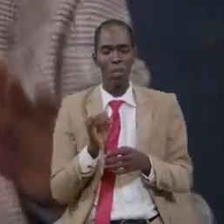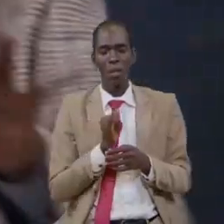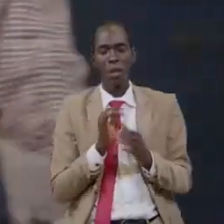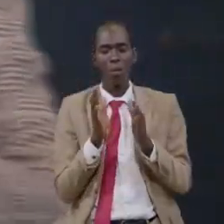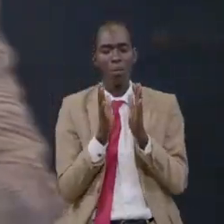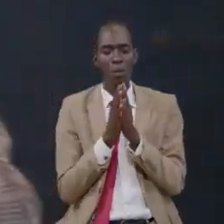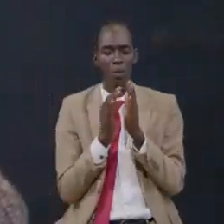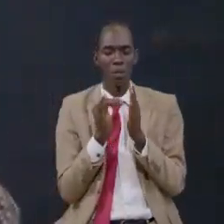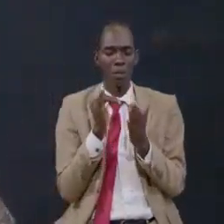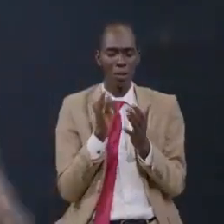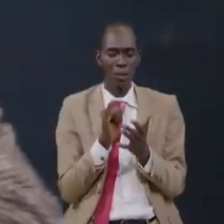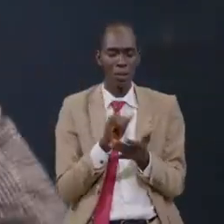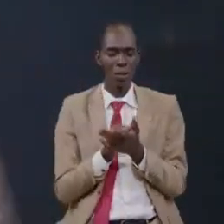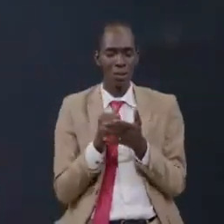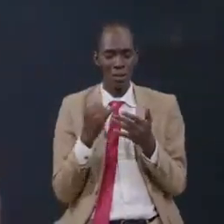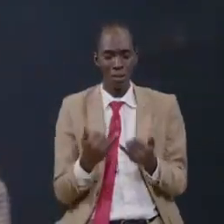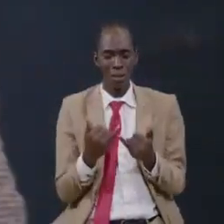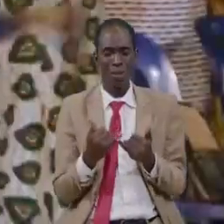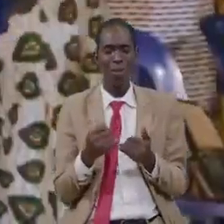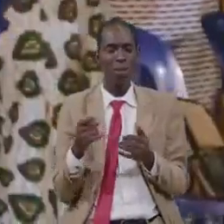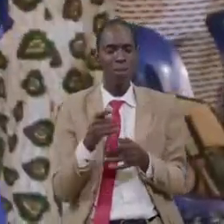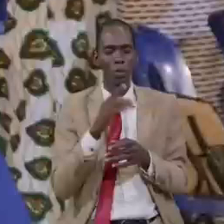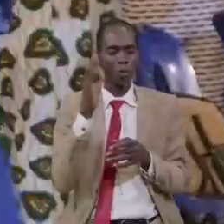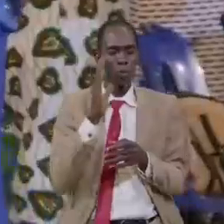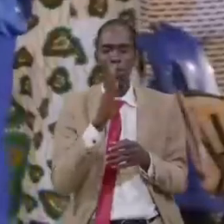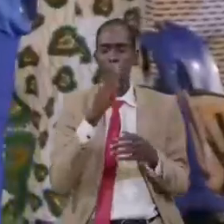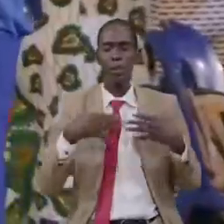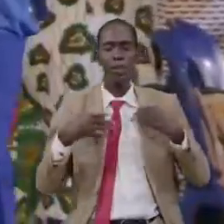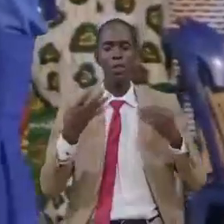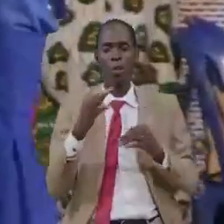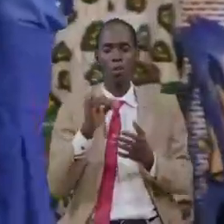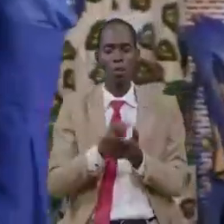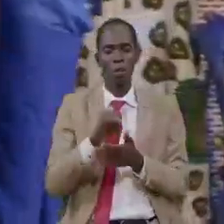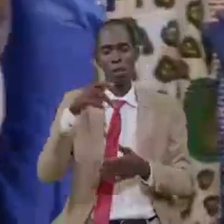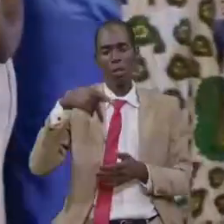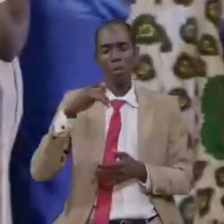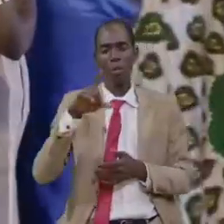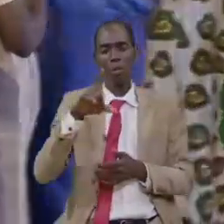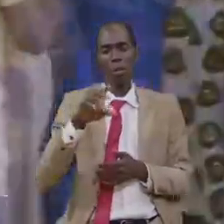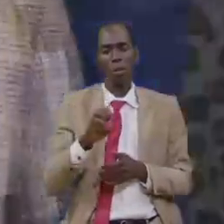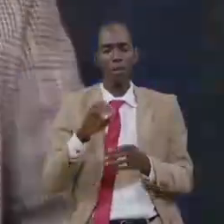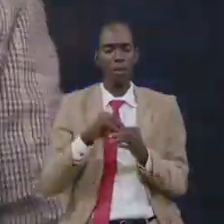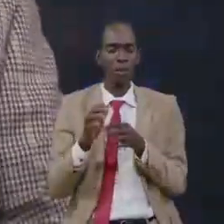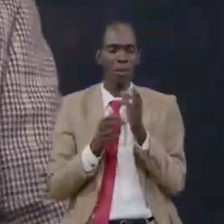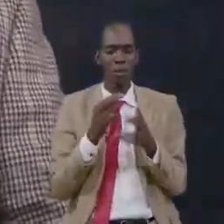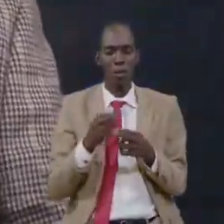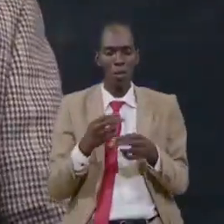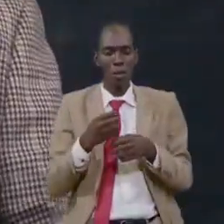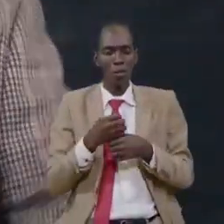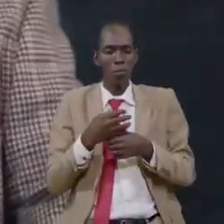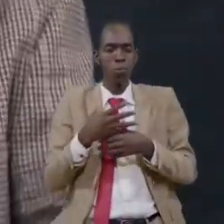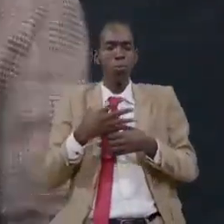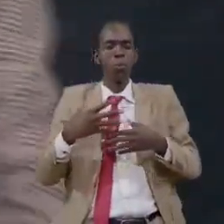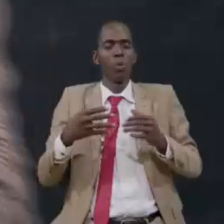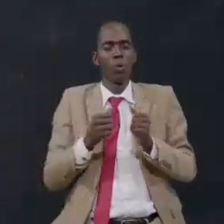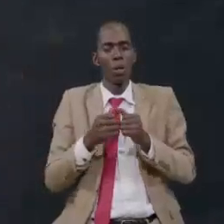instantaneously be healed of that pile in Jesus' name. Swelling with pain in the